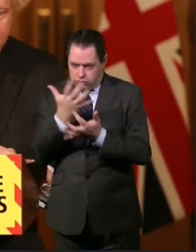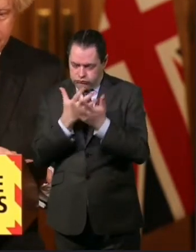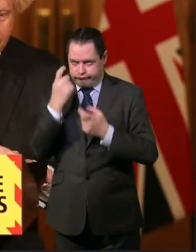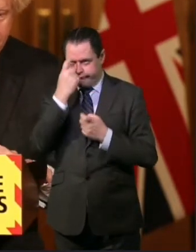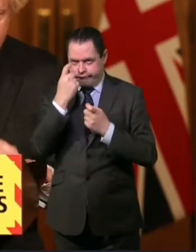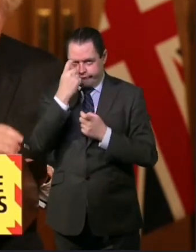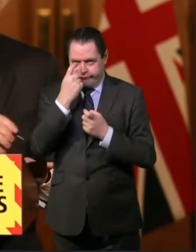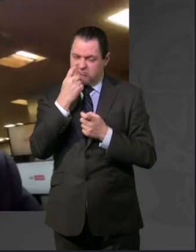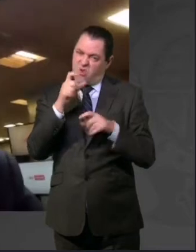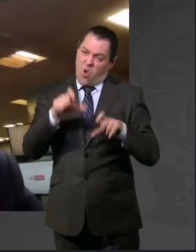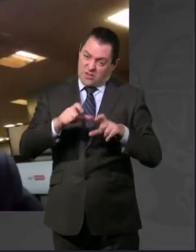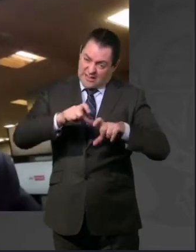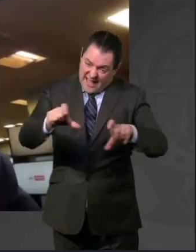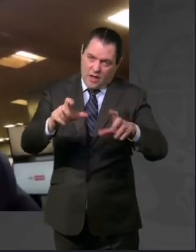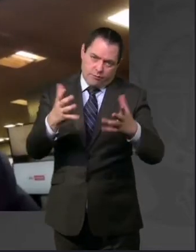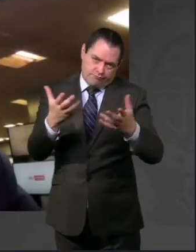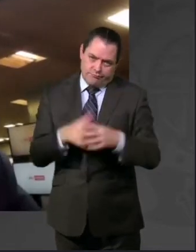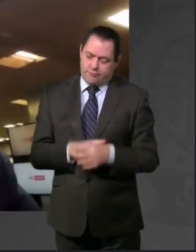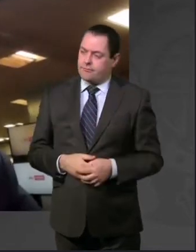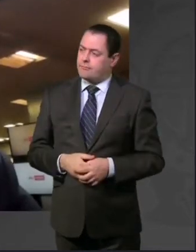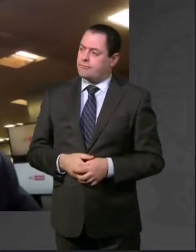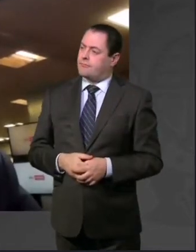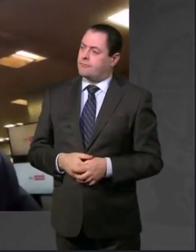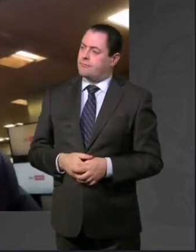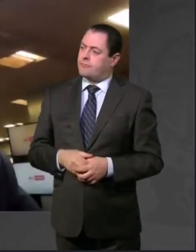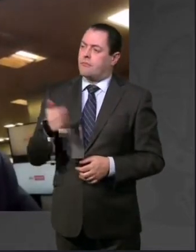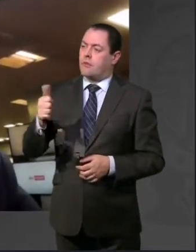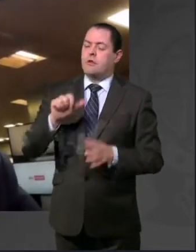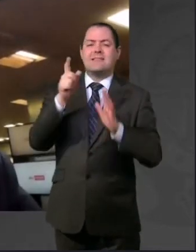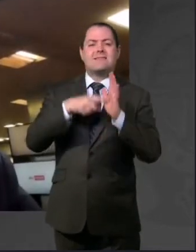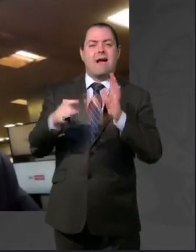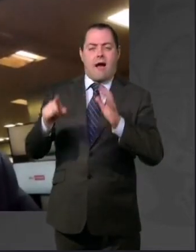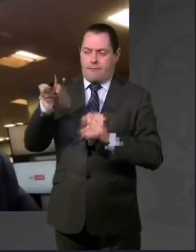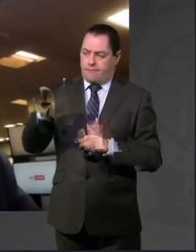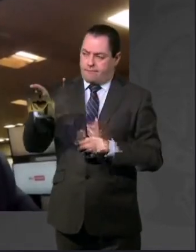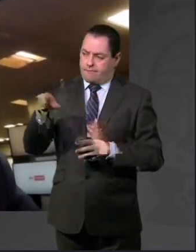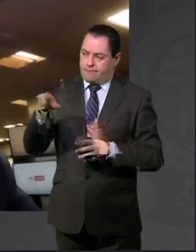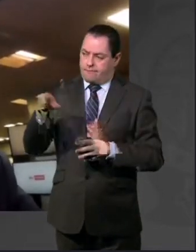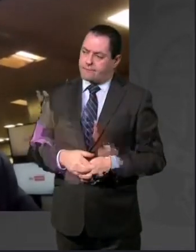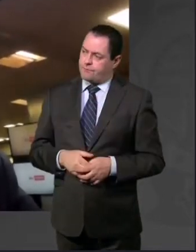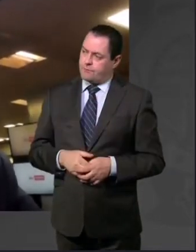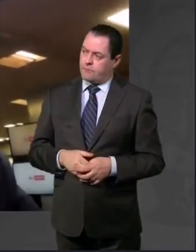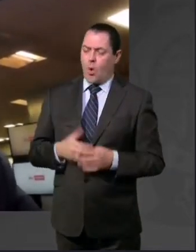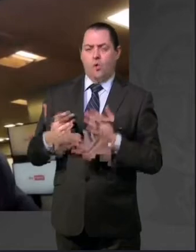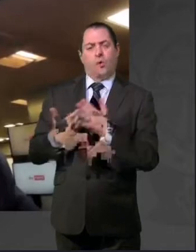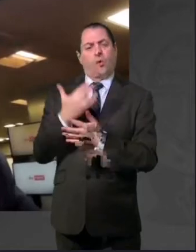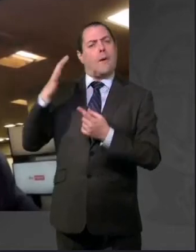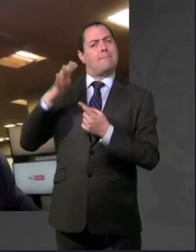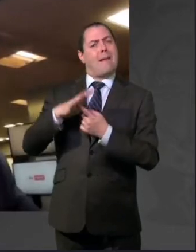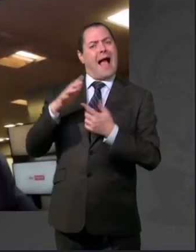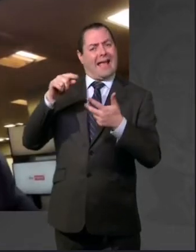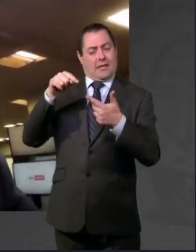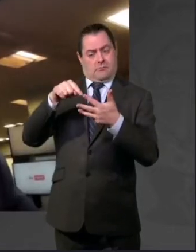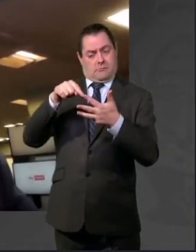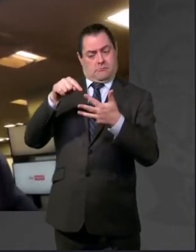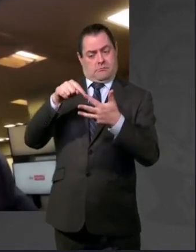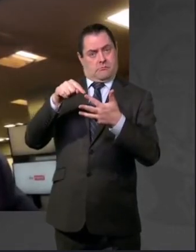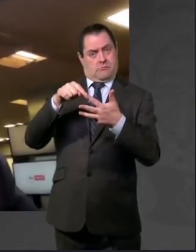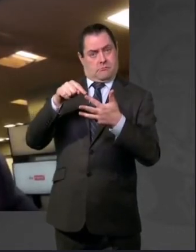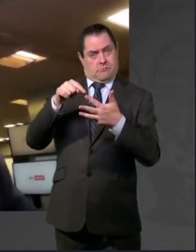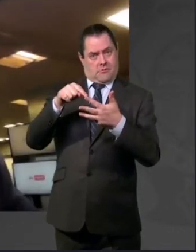Sky. Prime Minister, if the new dominant variant in this country is more dangerous than the first one, is it